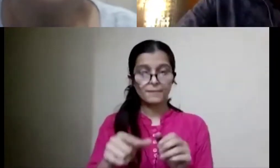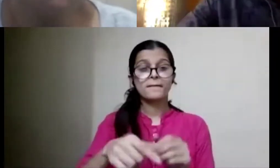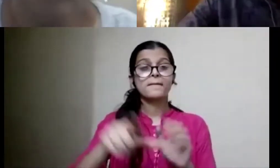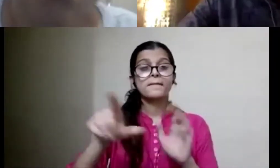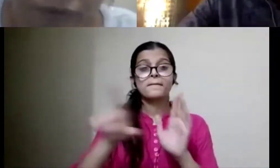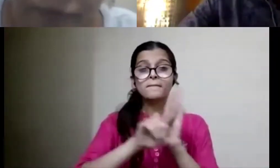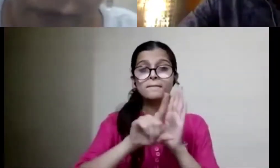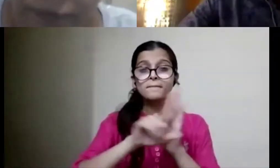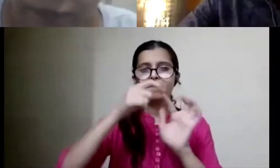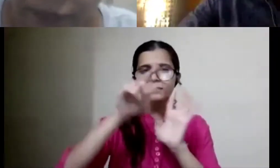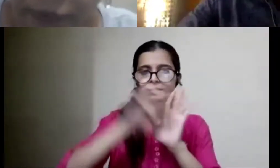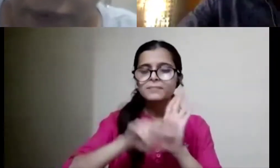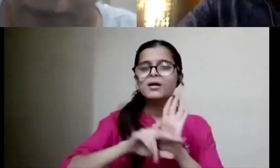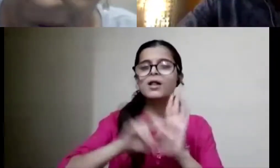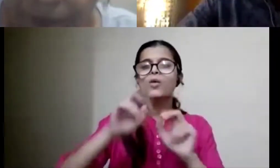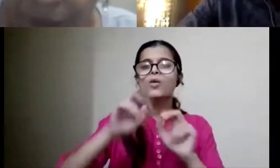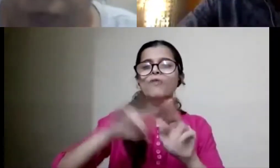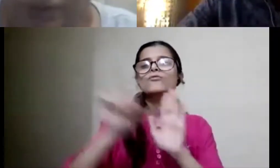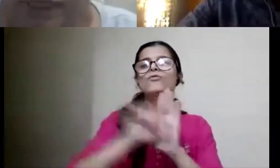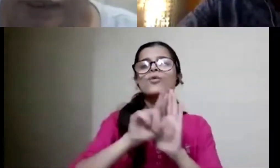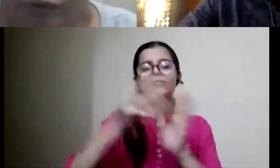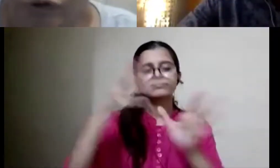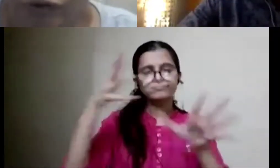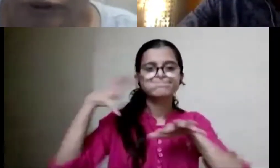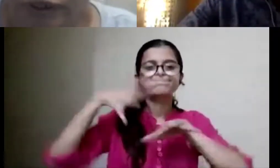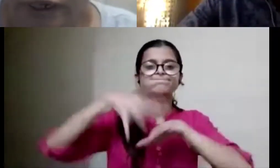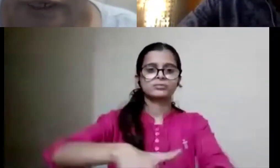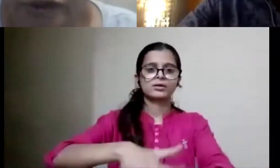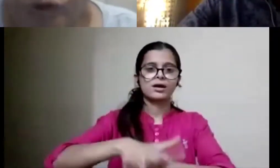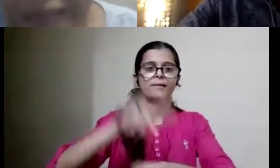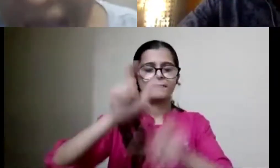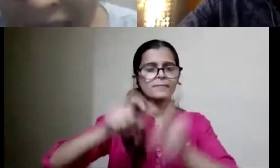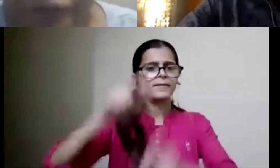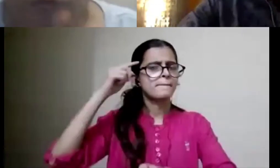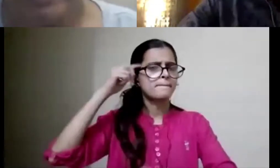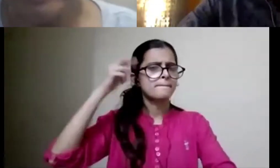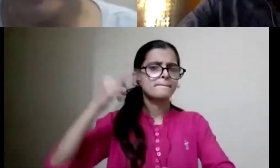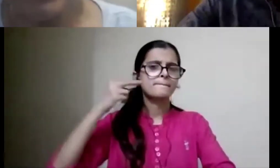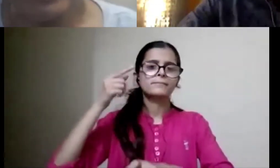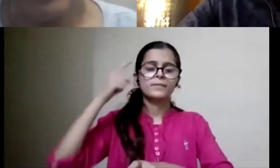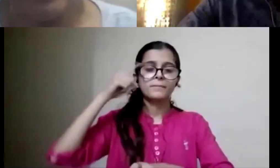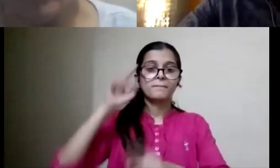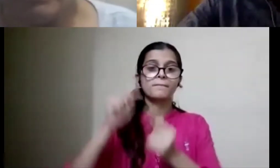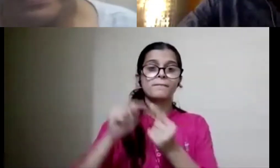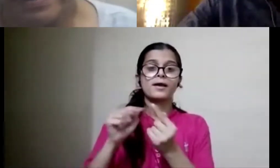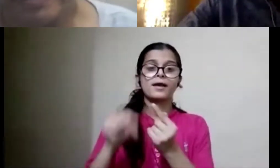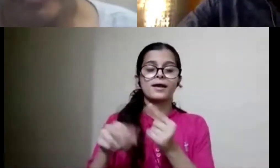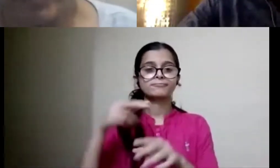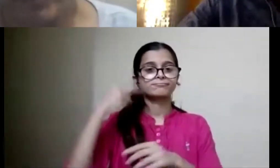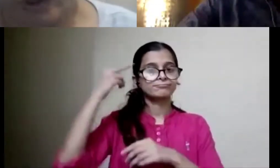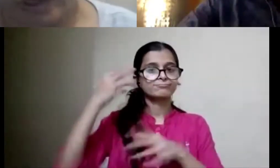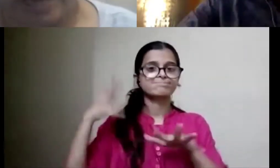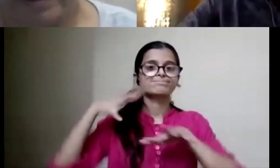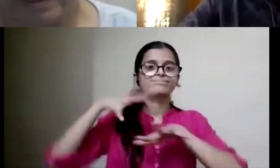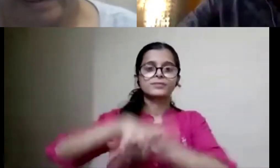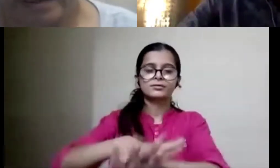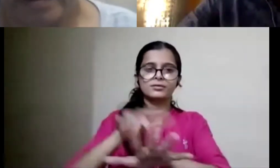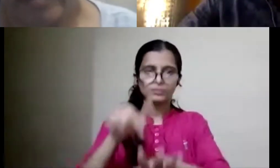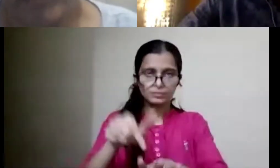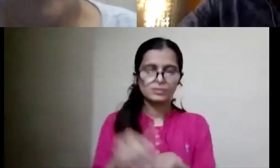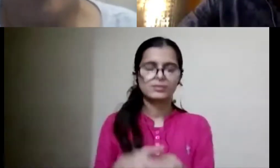was inclusion. The purpose was inclusion. So we have to interpret the whole business of